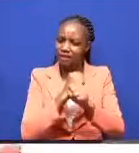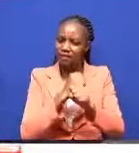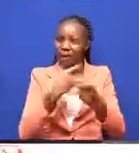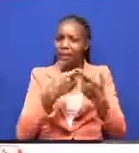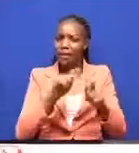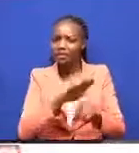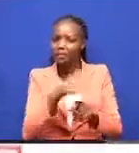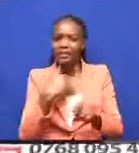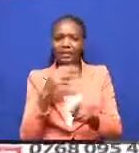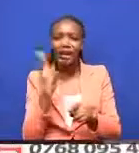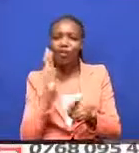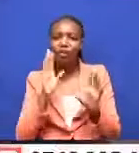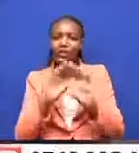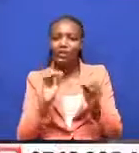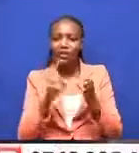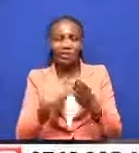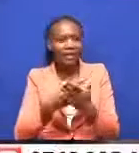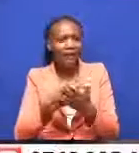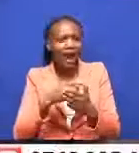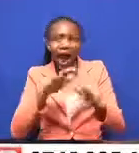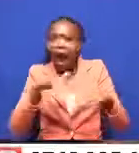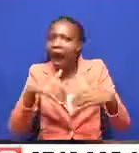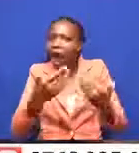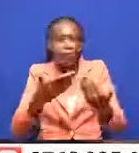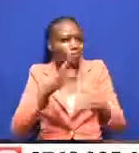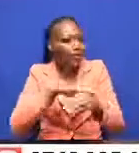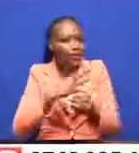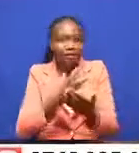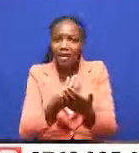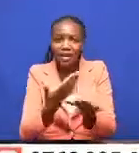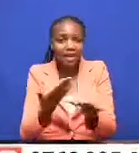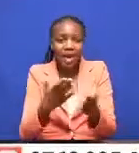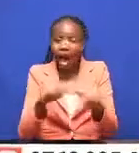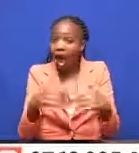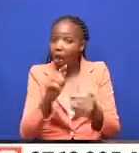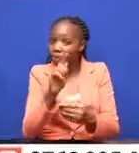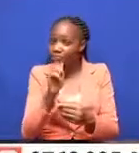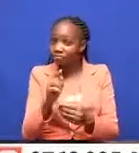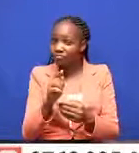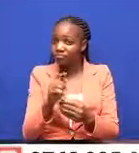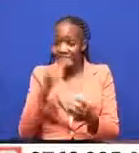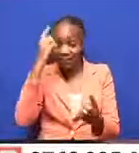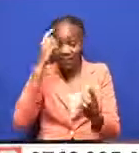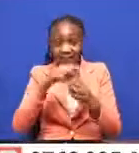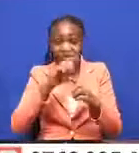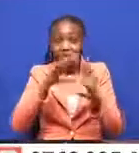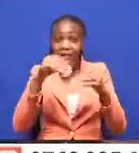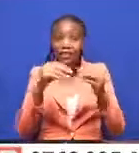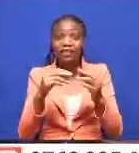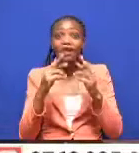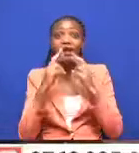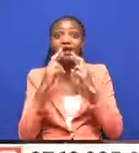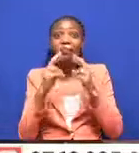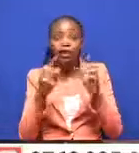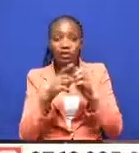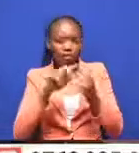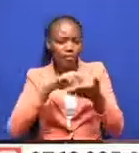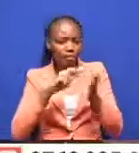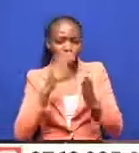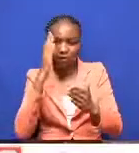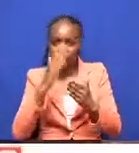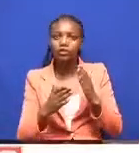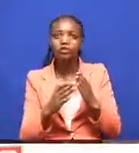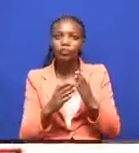person is not supposed to receive a penny, ideally, until they give you a project that is complete. So in terms of